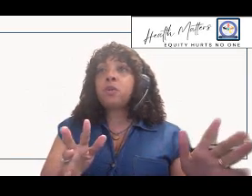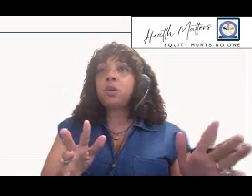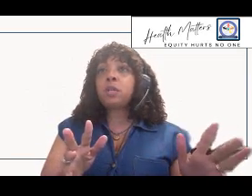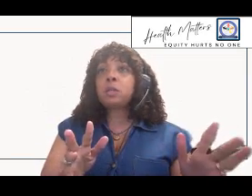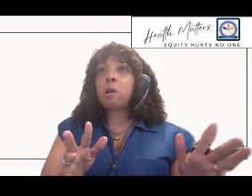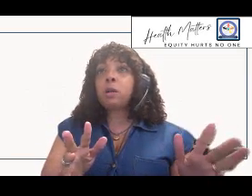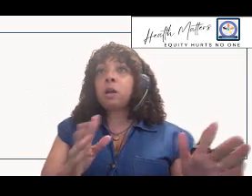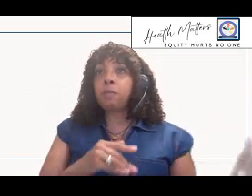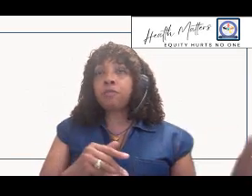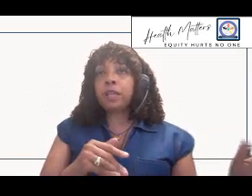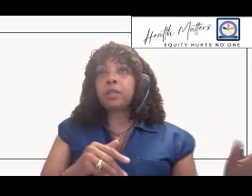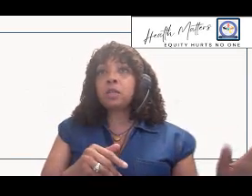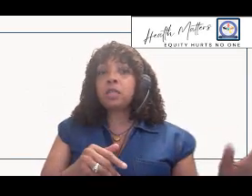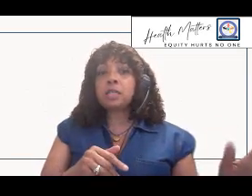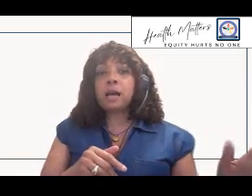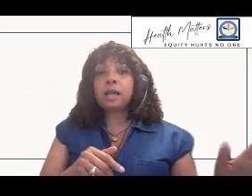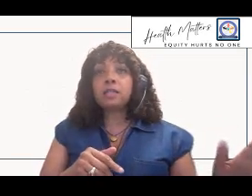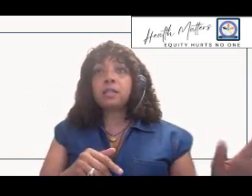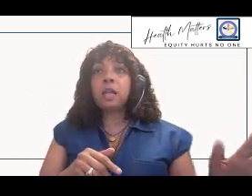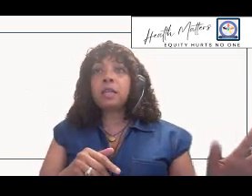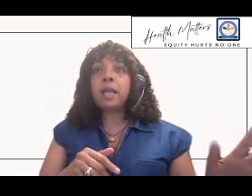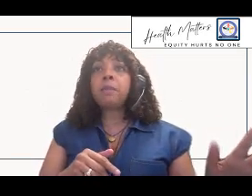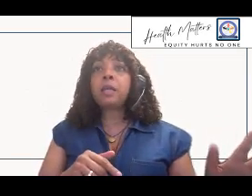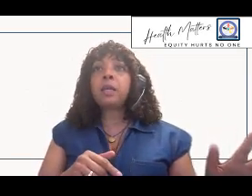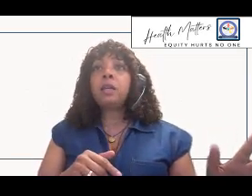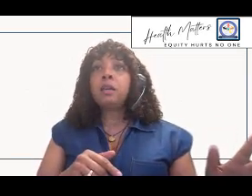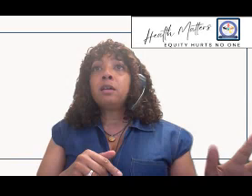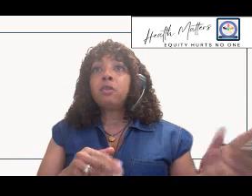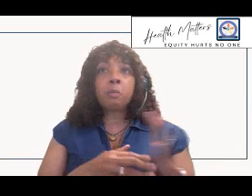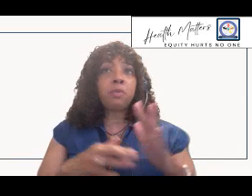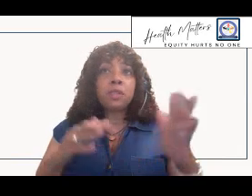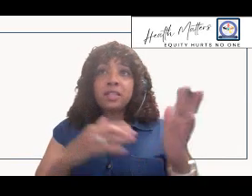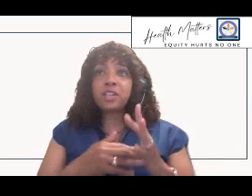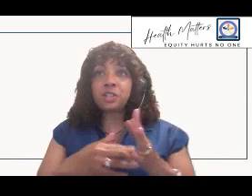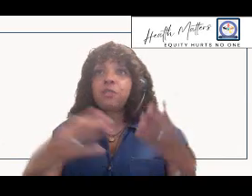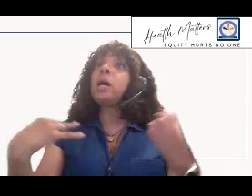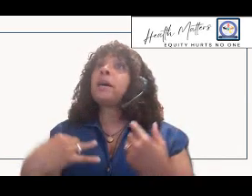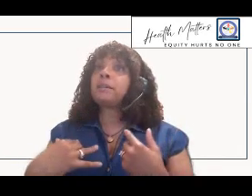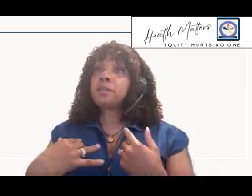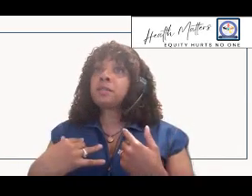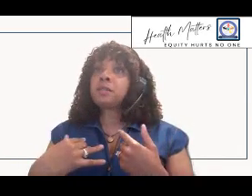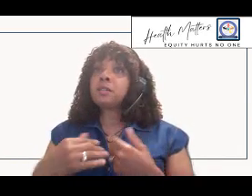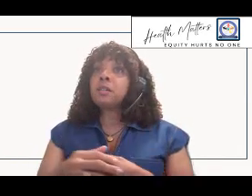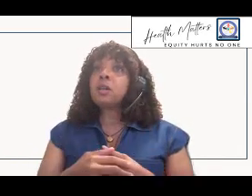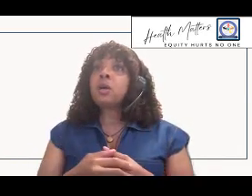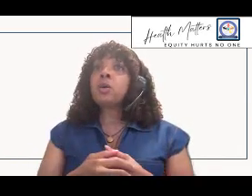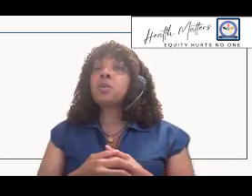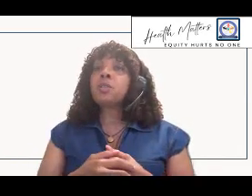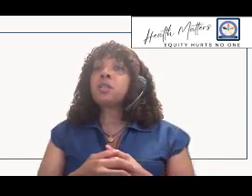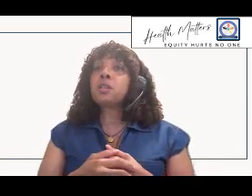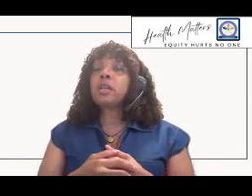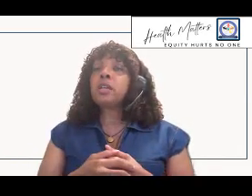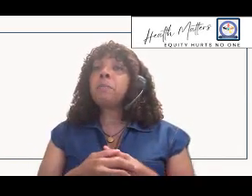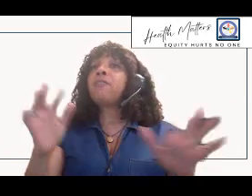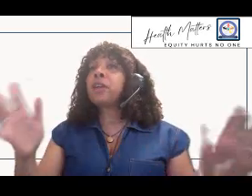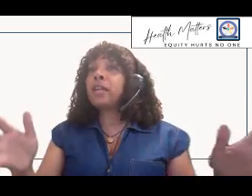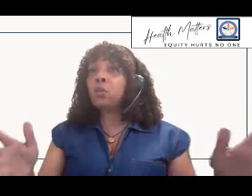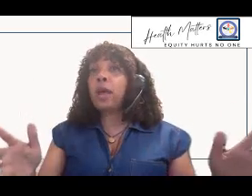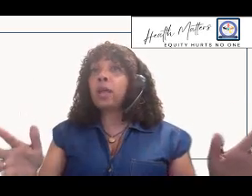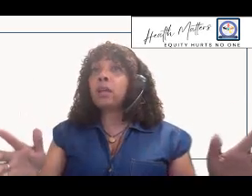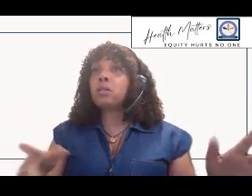want to focus on a couple of things on these slides, and namely, remember that session for us occurs in